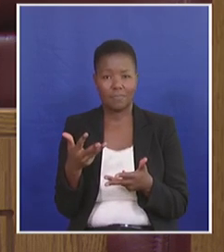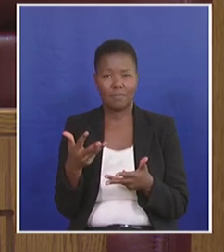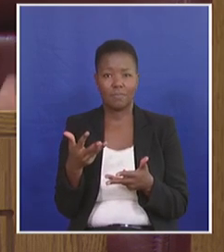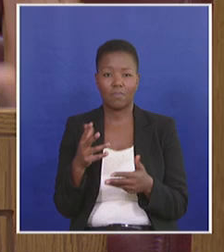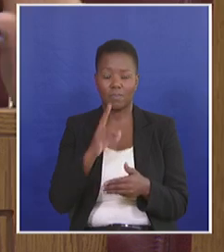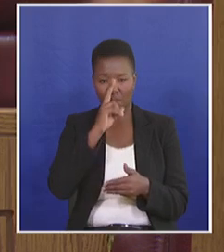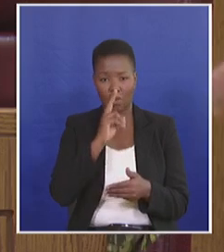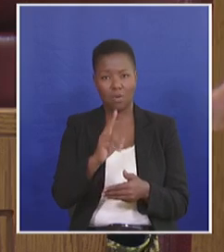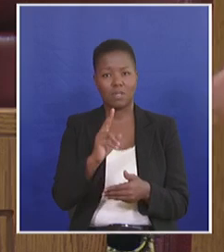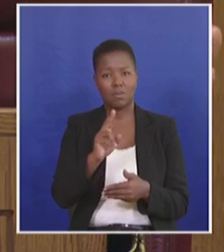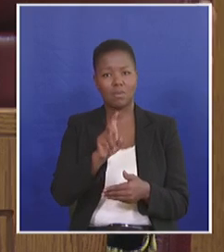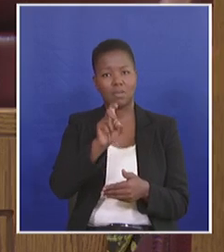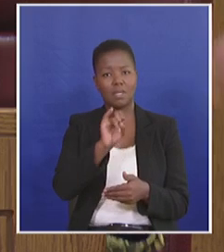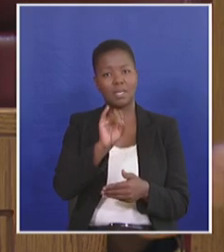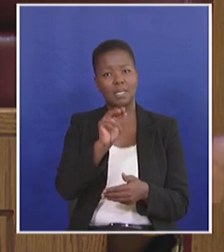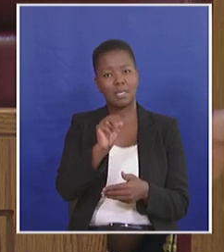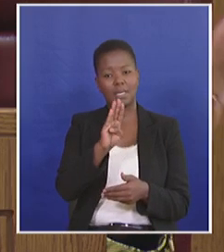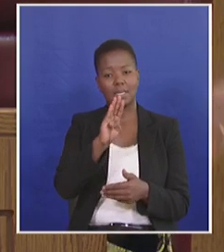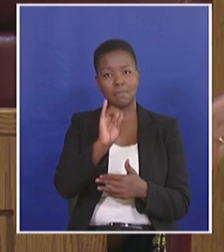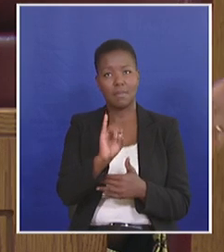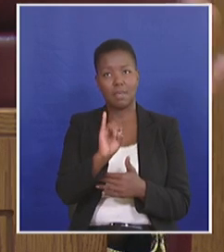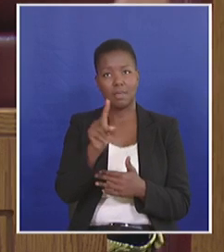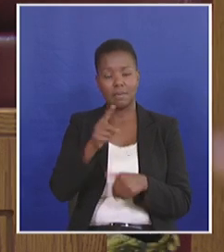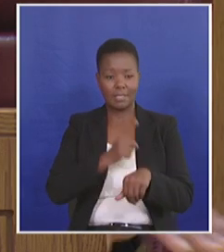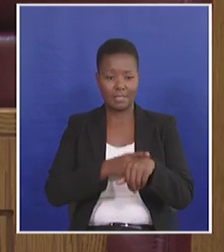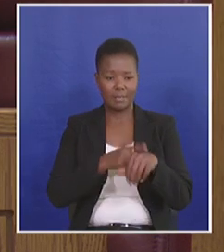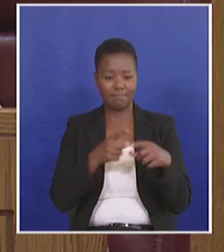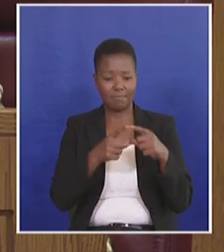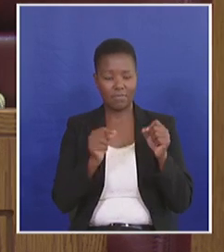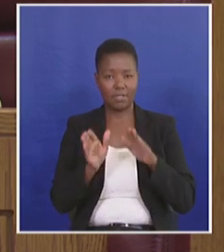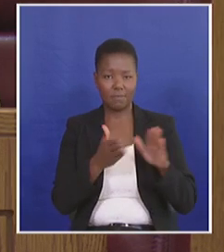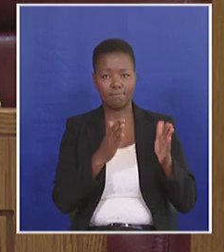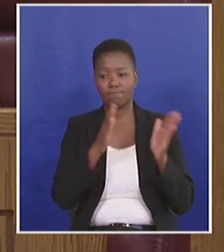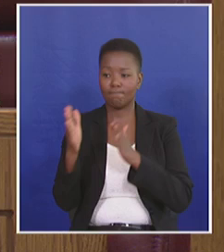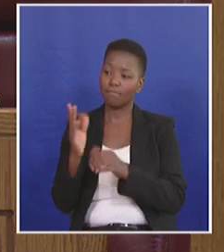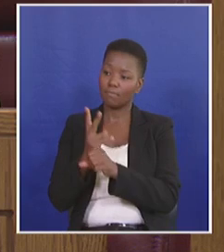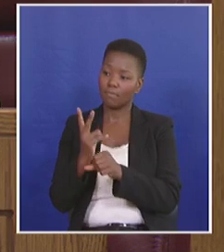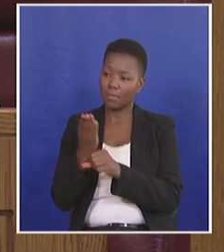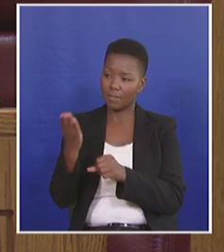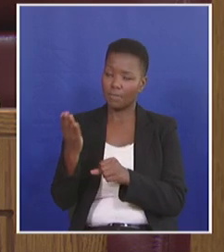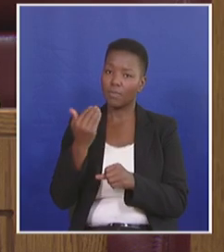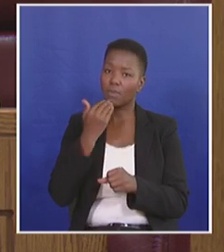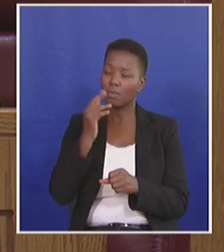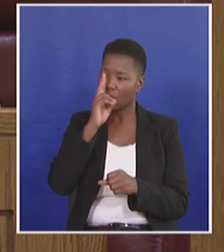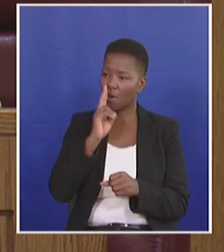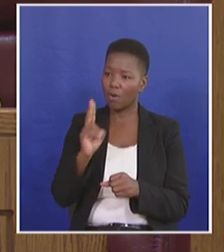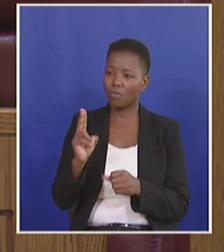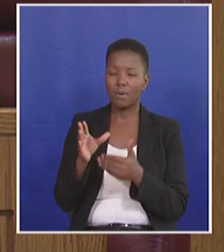Honorable Timbi, your chance has lapsed, Honorable Member. I won't come back to you again. I see the Honorable